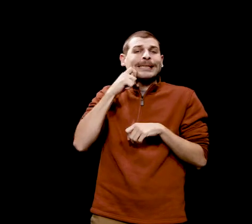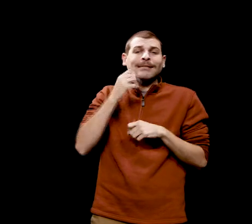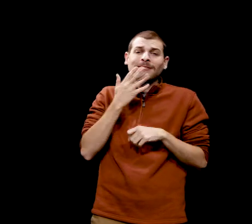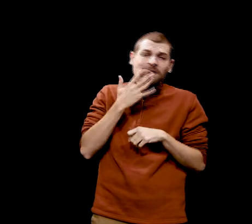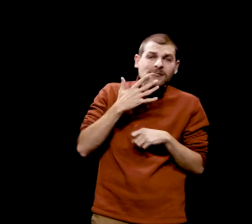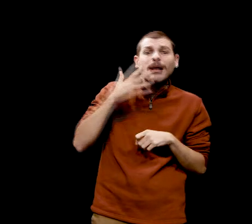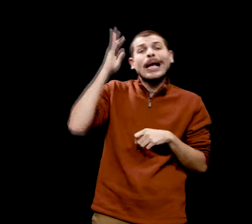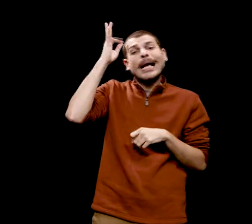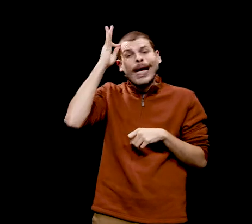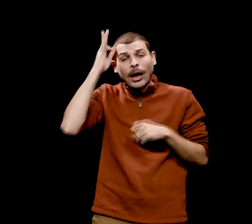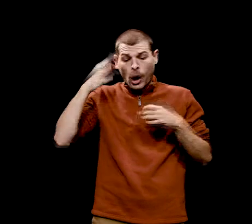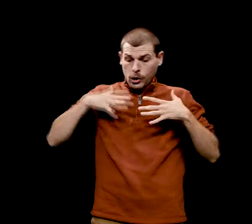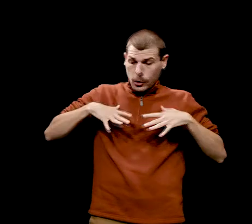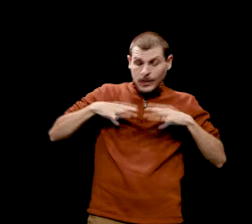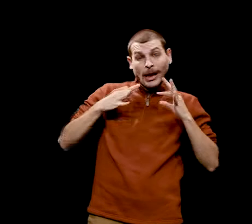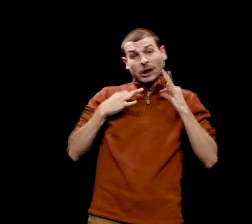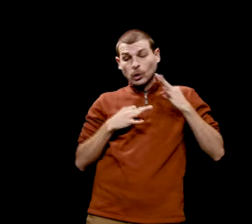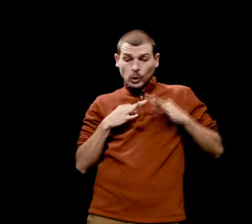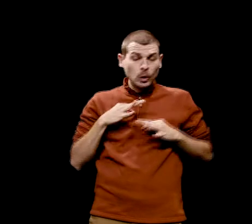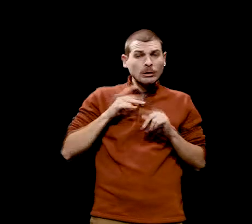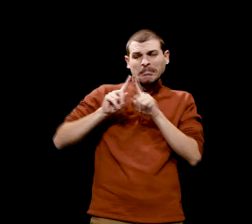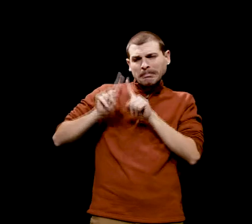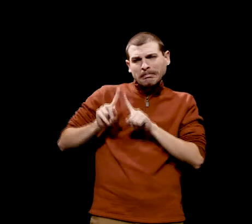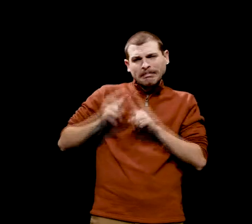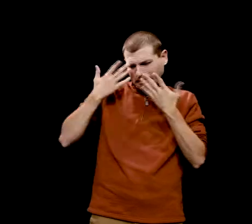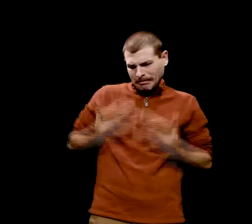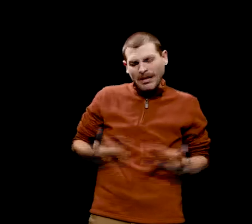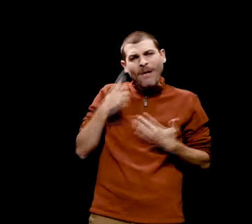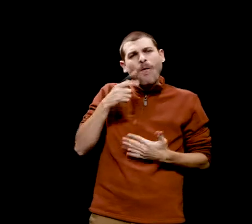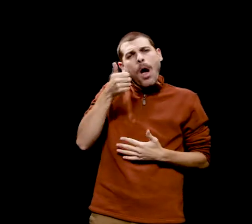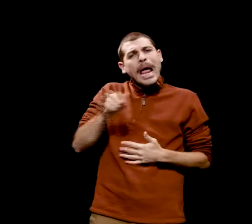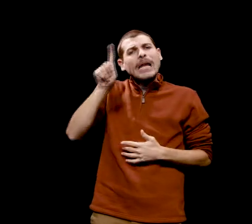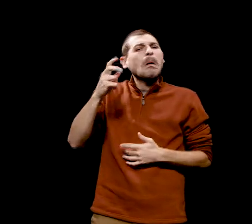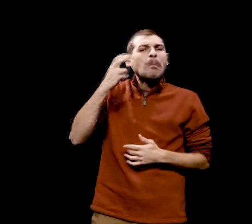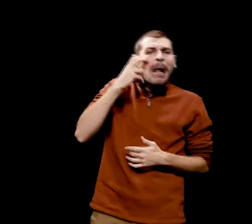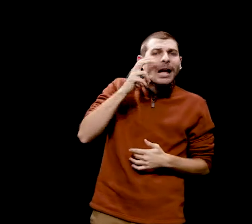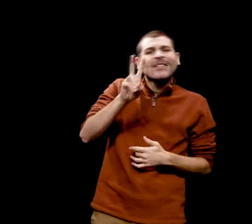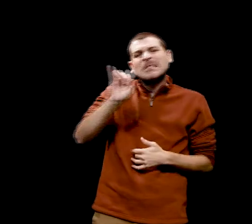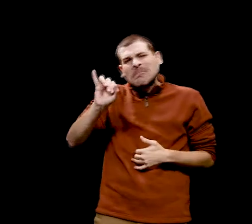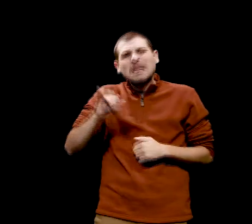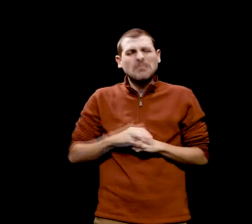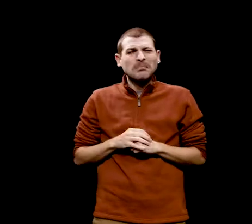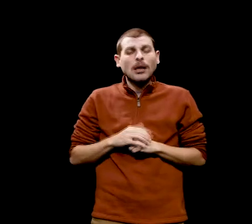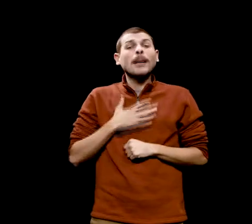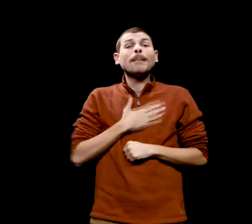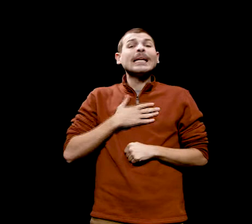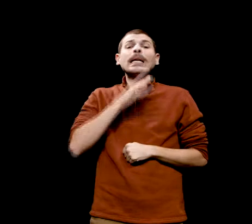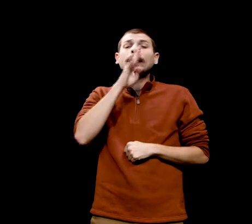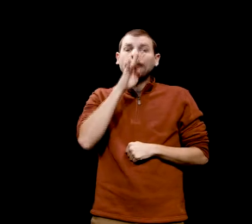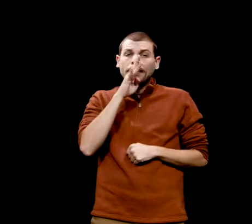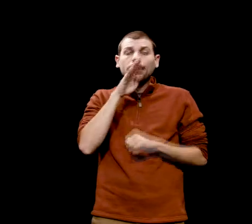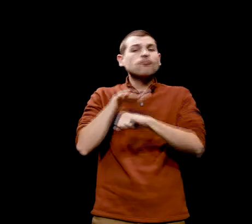hair, clothes, jewelry, and anything else of note for our visually impaired viewers, and that you speak slowly and don't interrupt